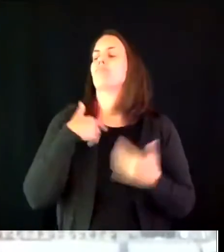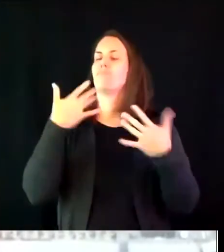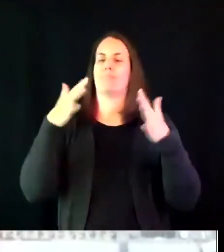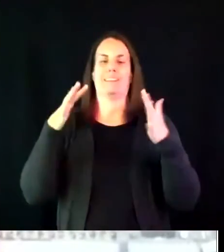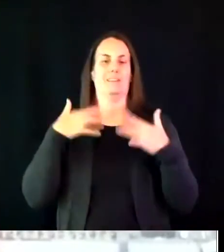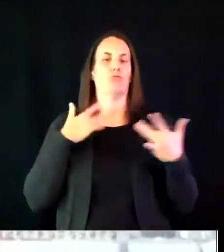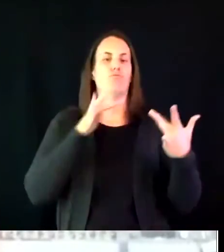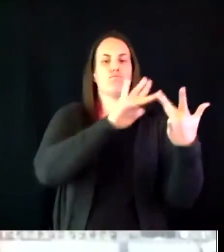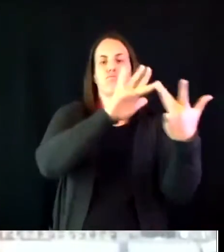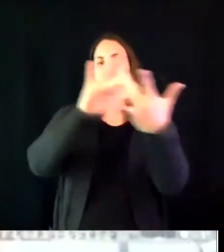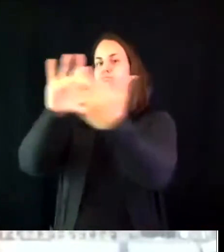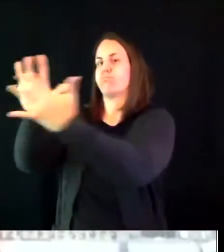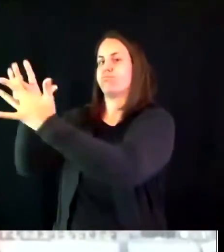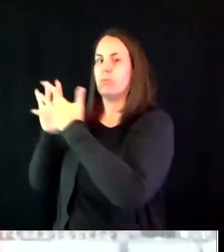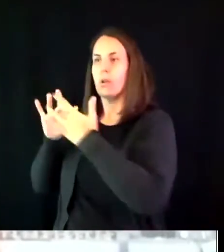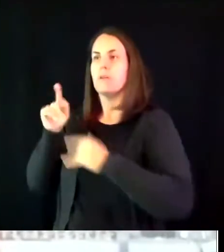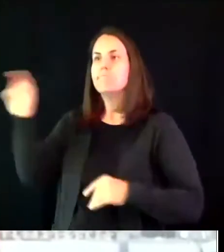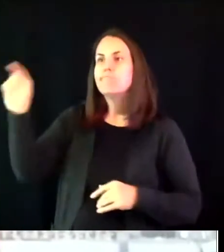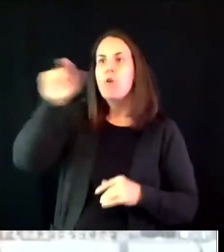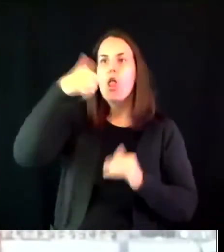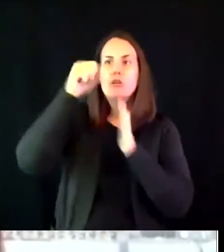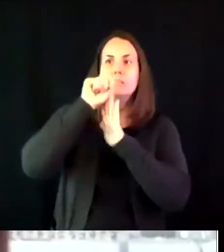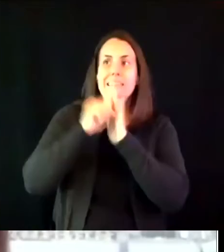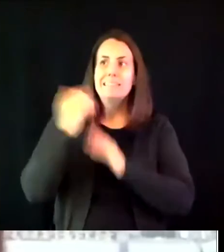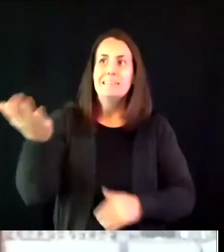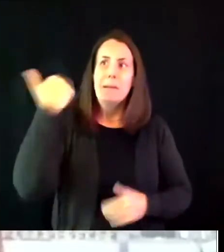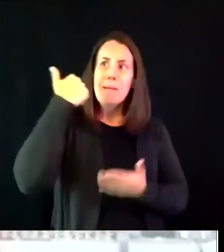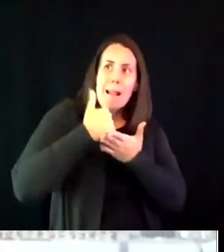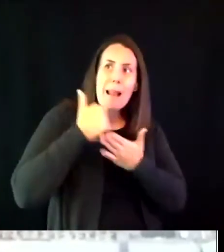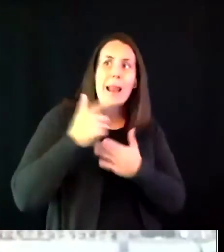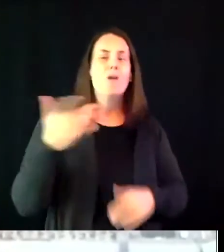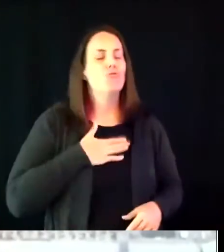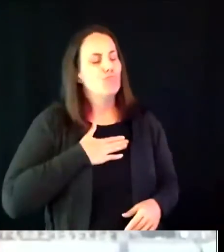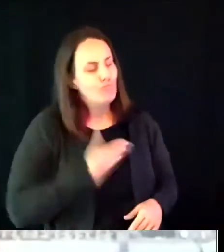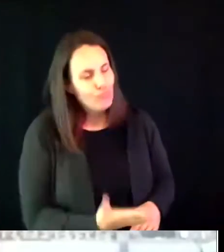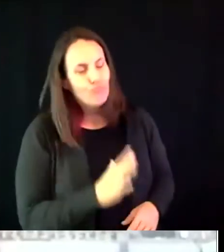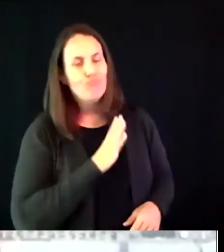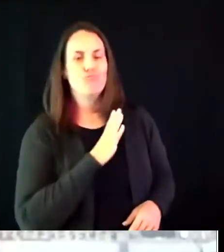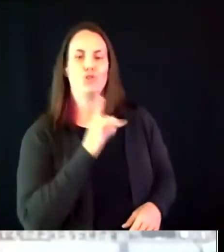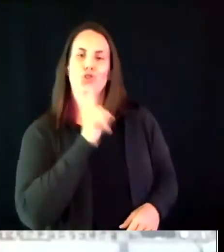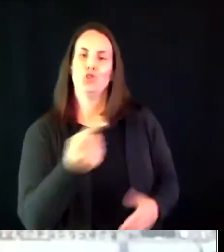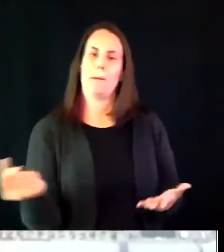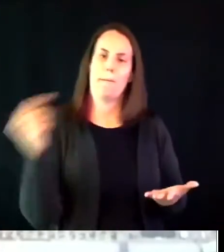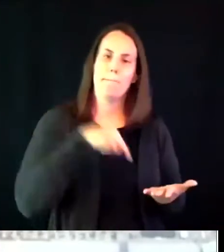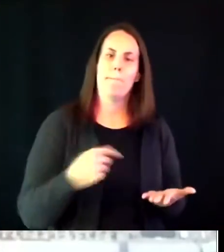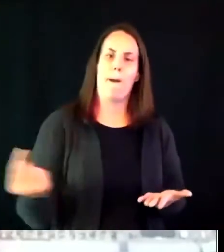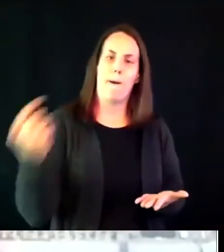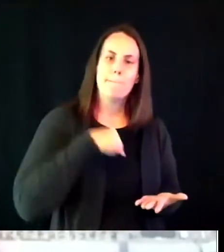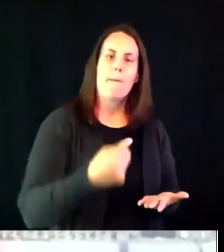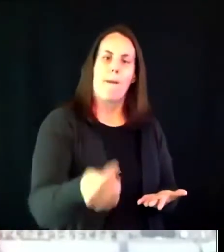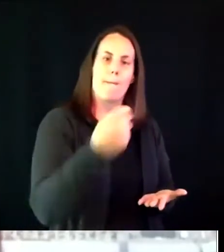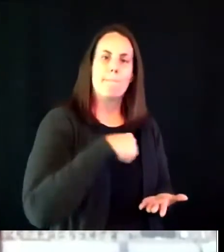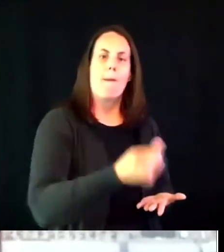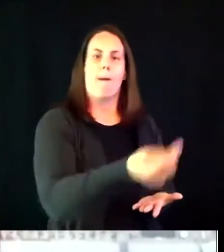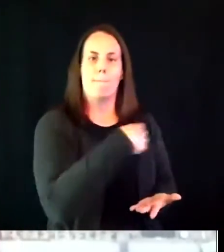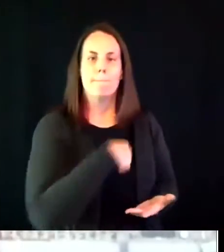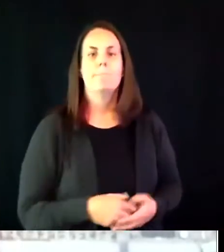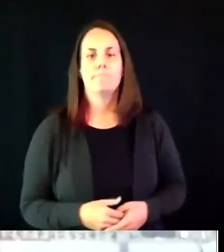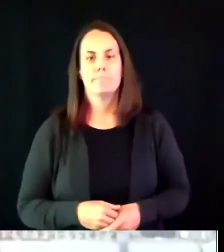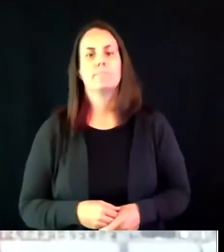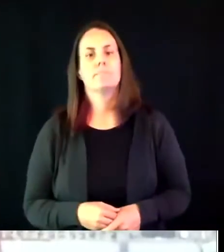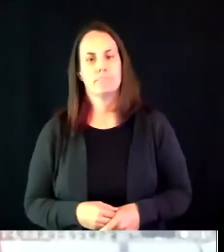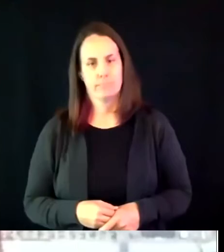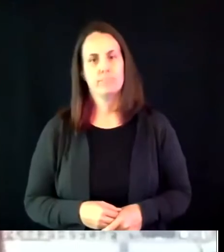Wisconsin. We work every day. Our staffing team, our Chief of Human Resources, all of our partners at the